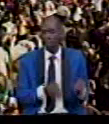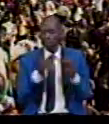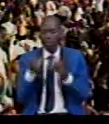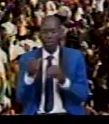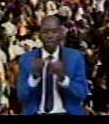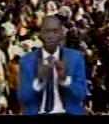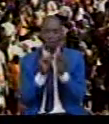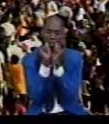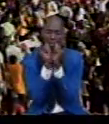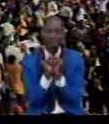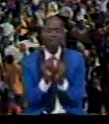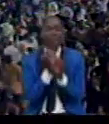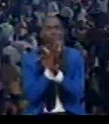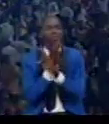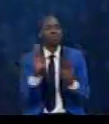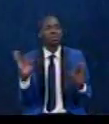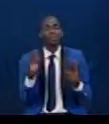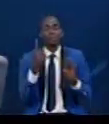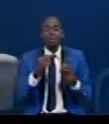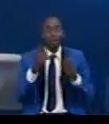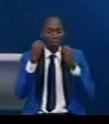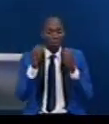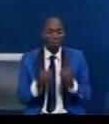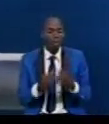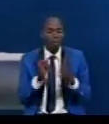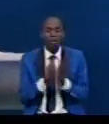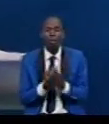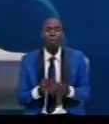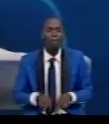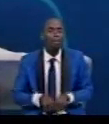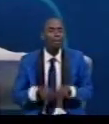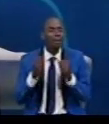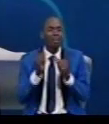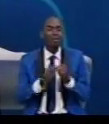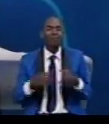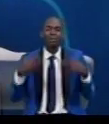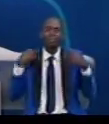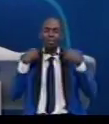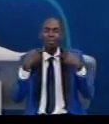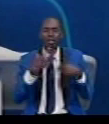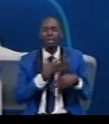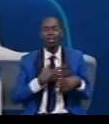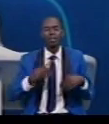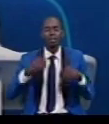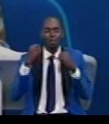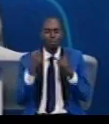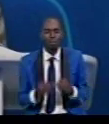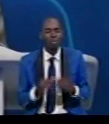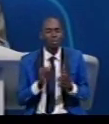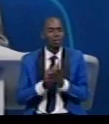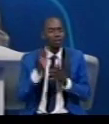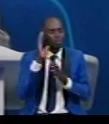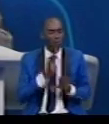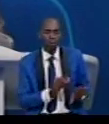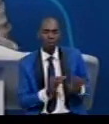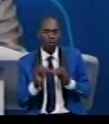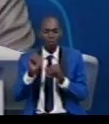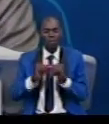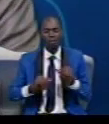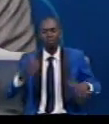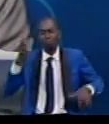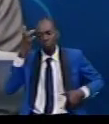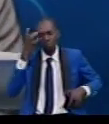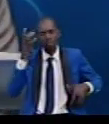captive free. And the power that breaks every yoke. And the power that removes every disease, every